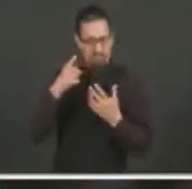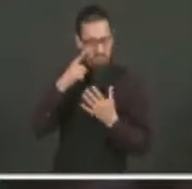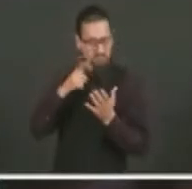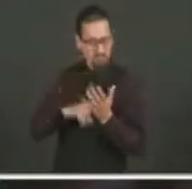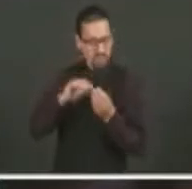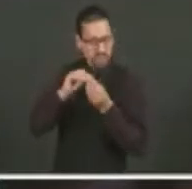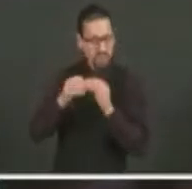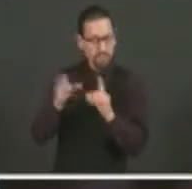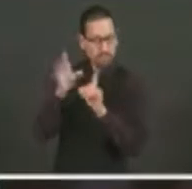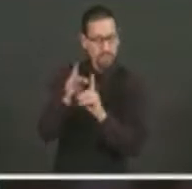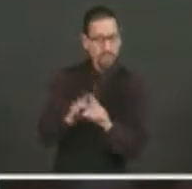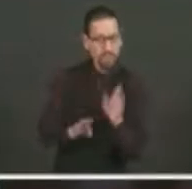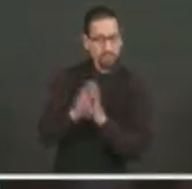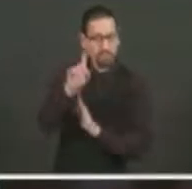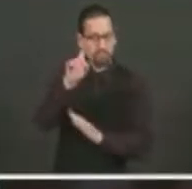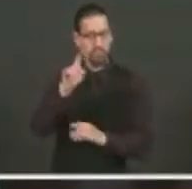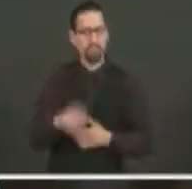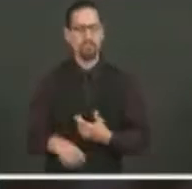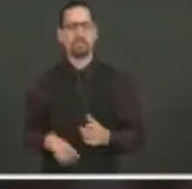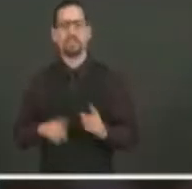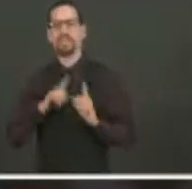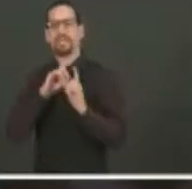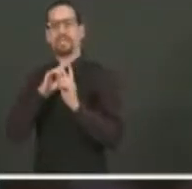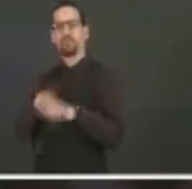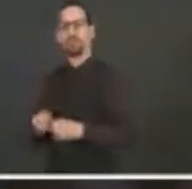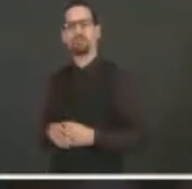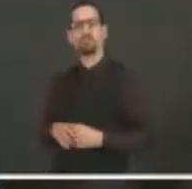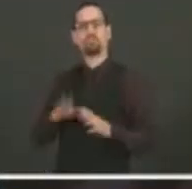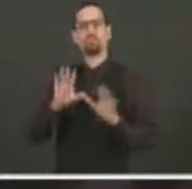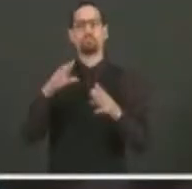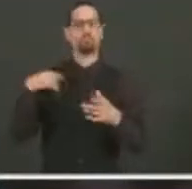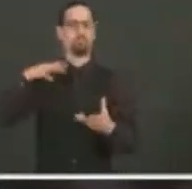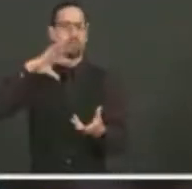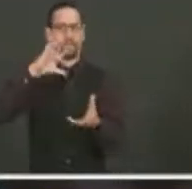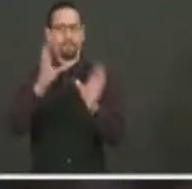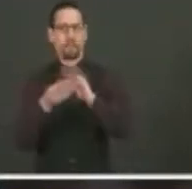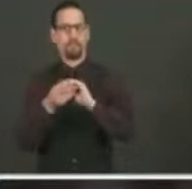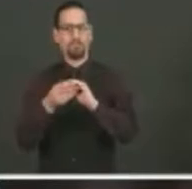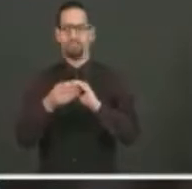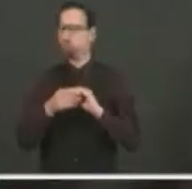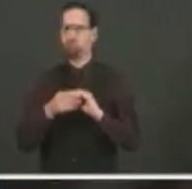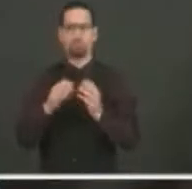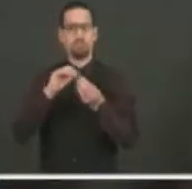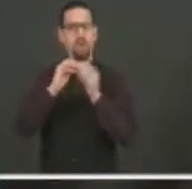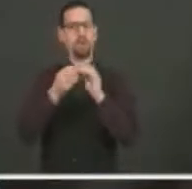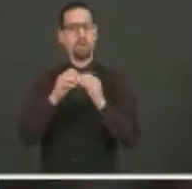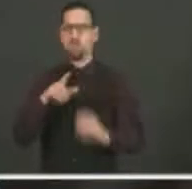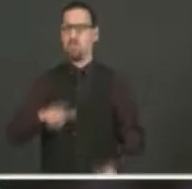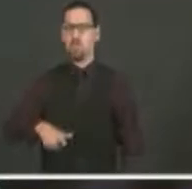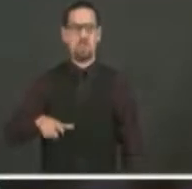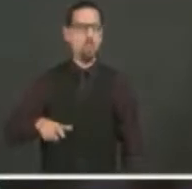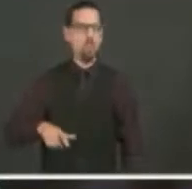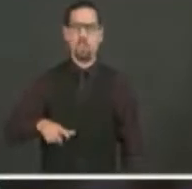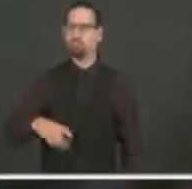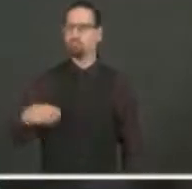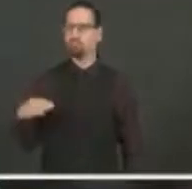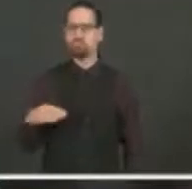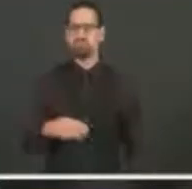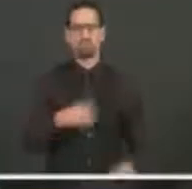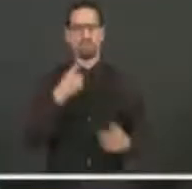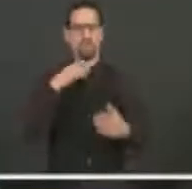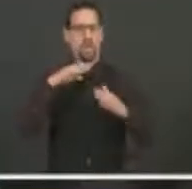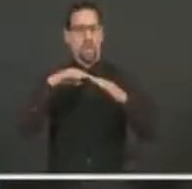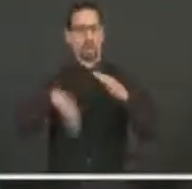Overall, the rate of infection is very low at this point, less than 1% or so.